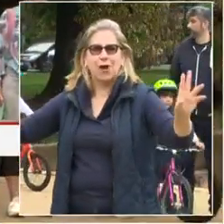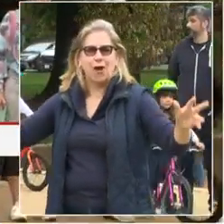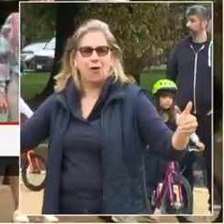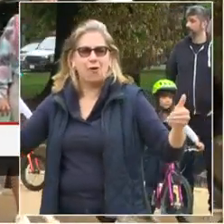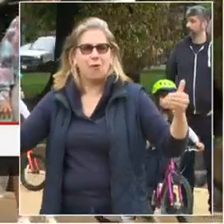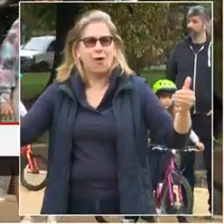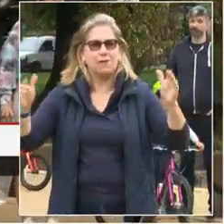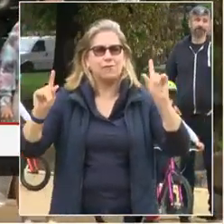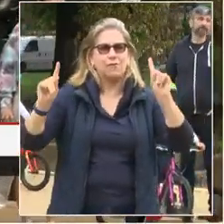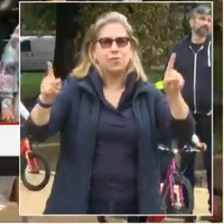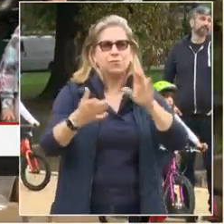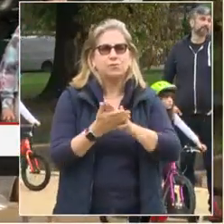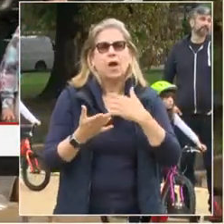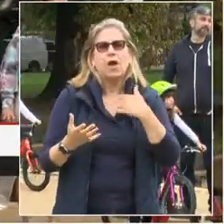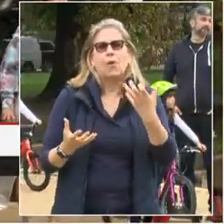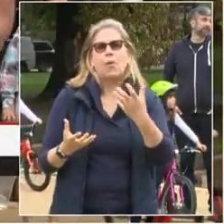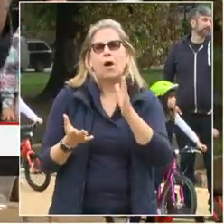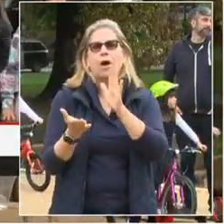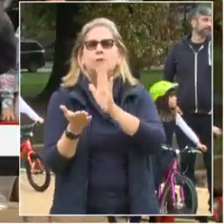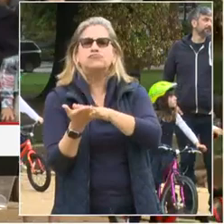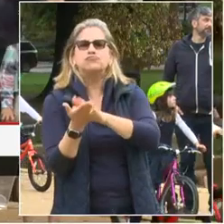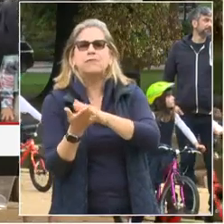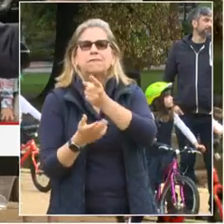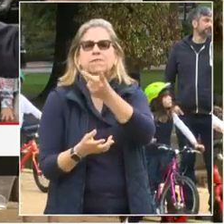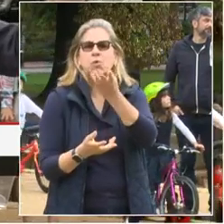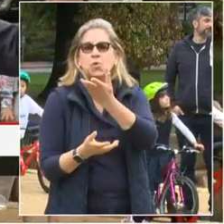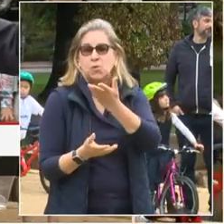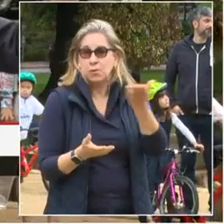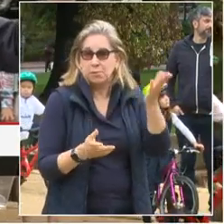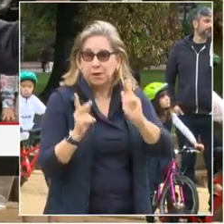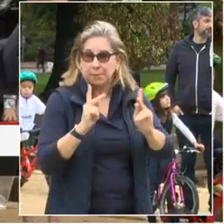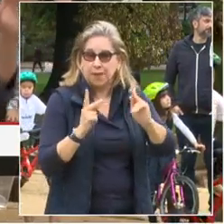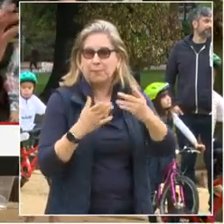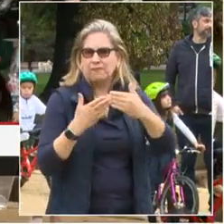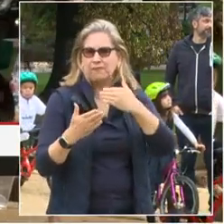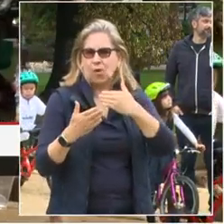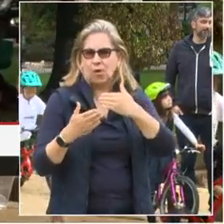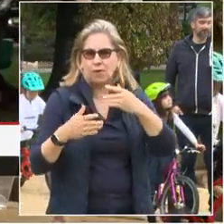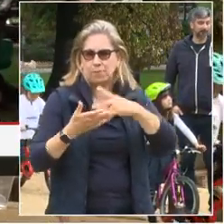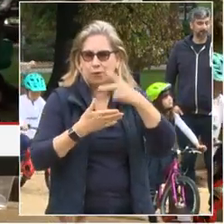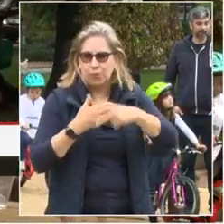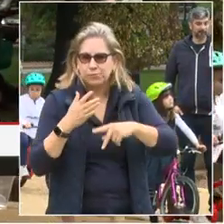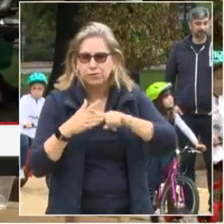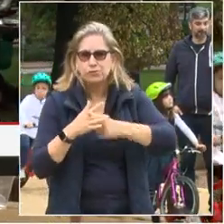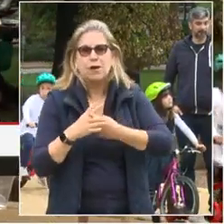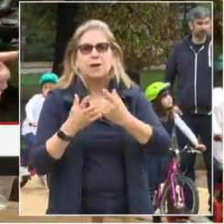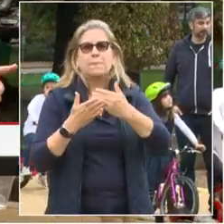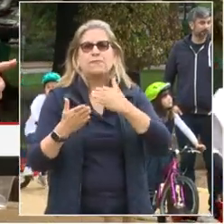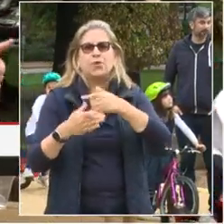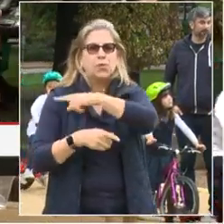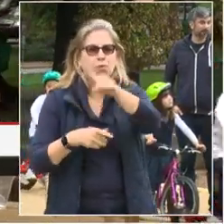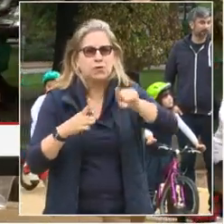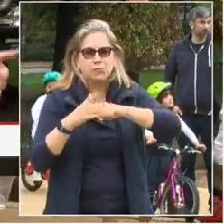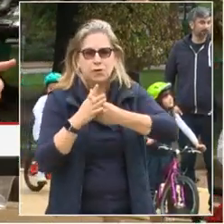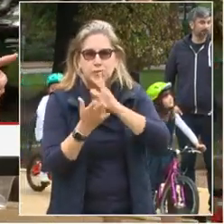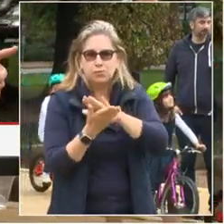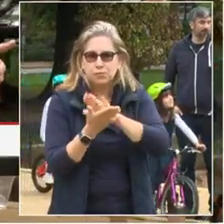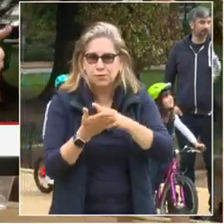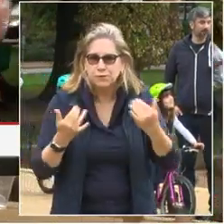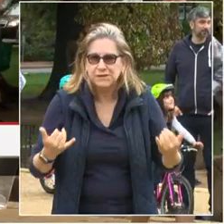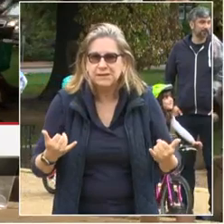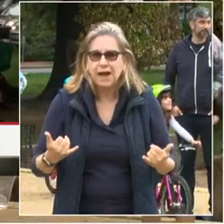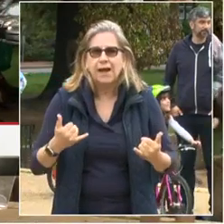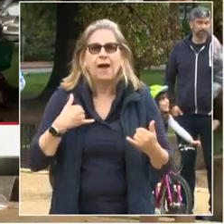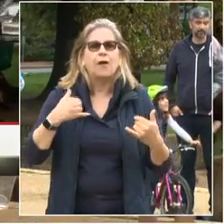into our program. As everybody starts to head off to school today, I know that we're going to have a lot of our bike officers and 1D